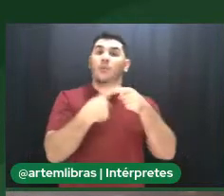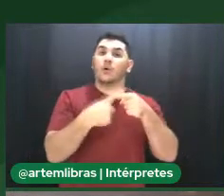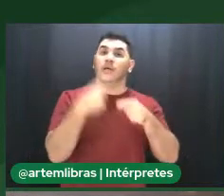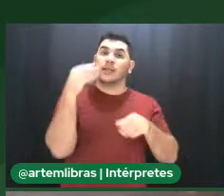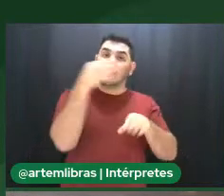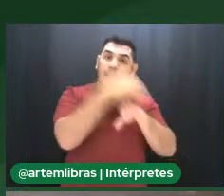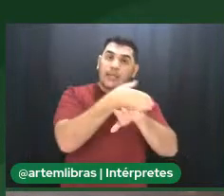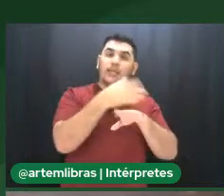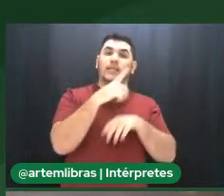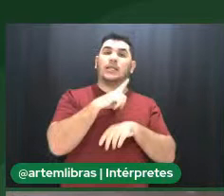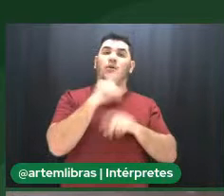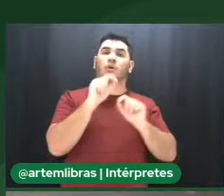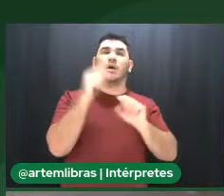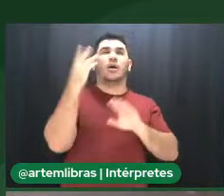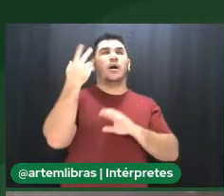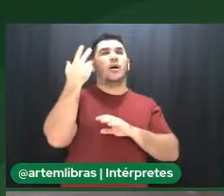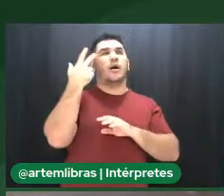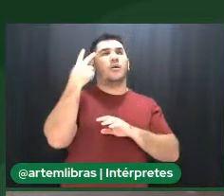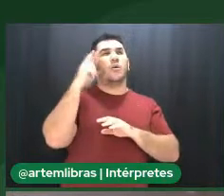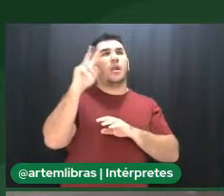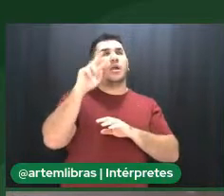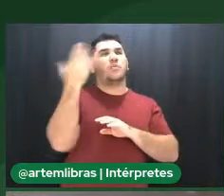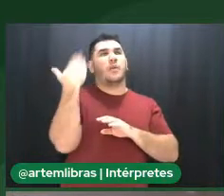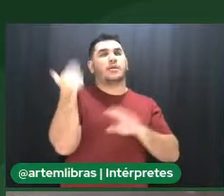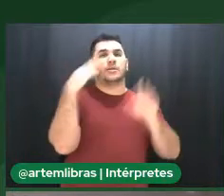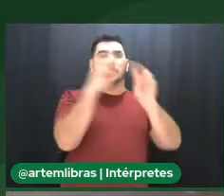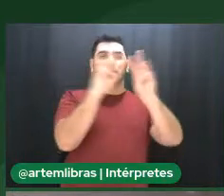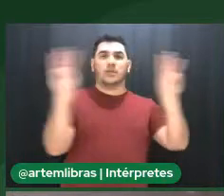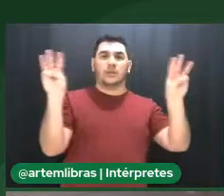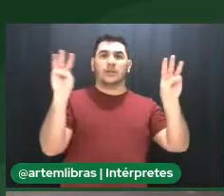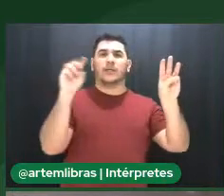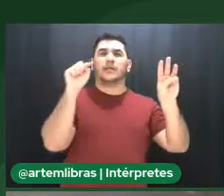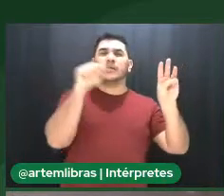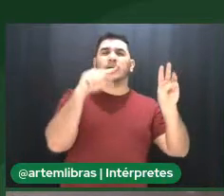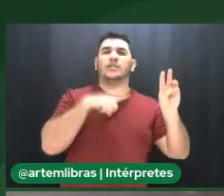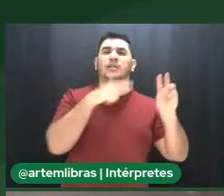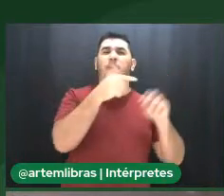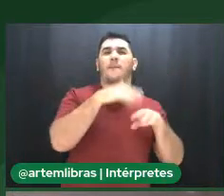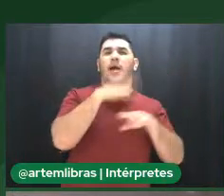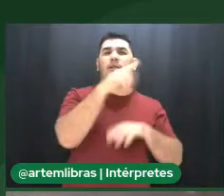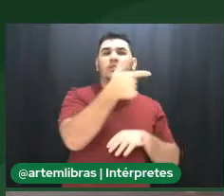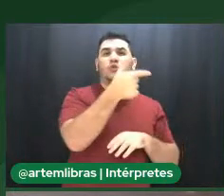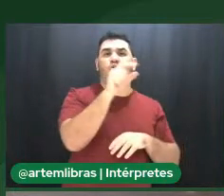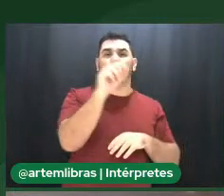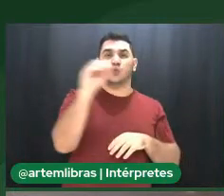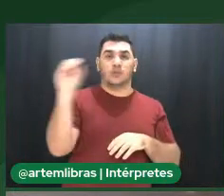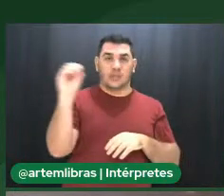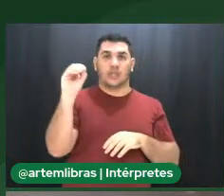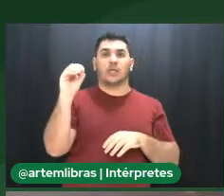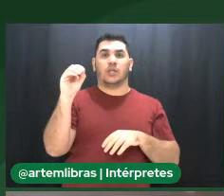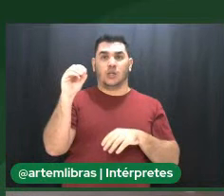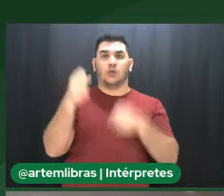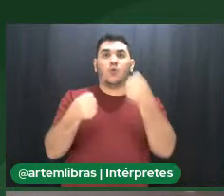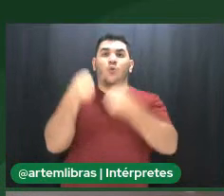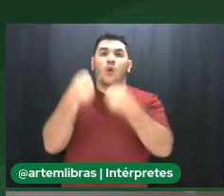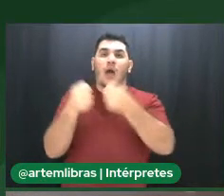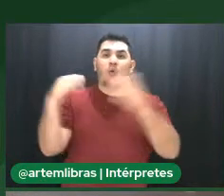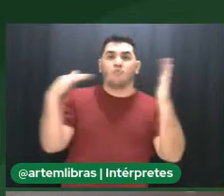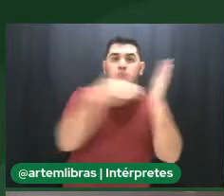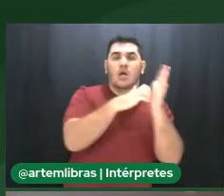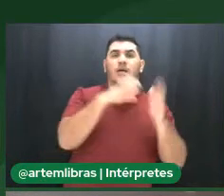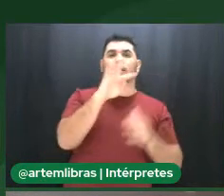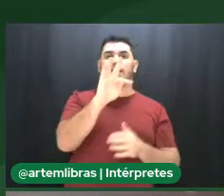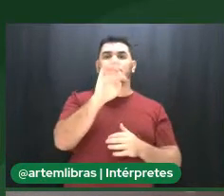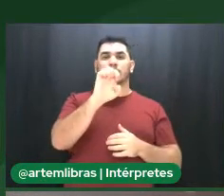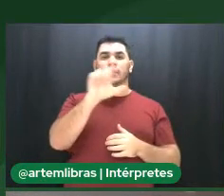than 200 deaths with Tesla cars. Not all of them were on autopilot. In fact, we don't really